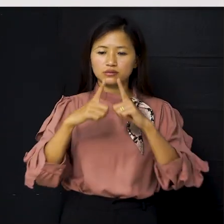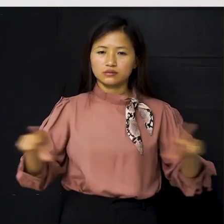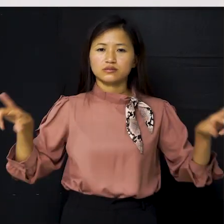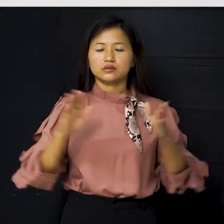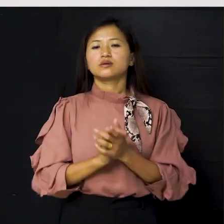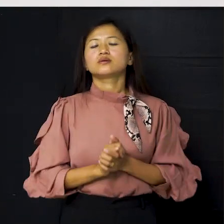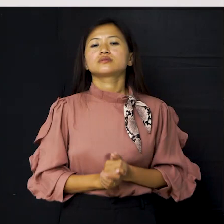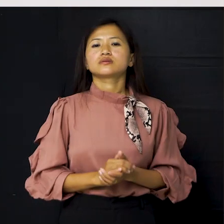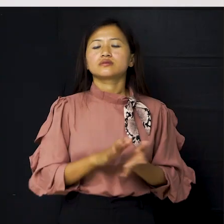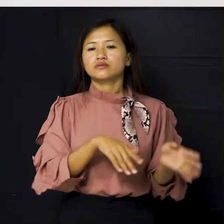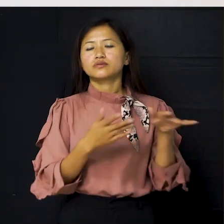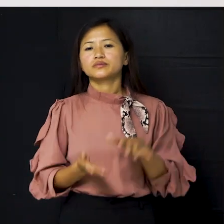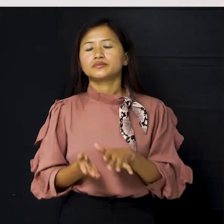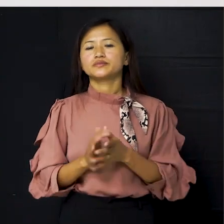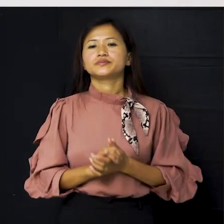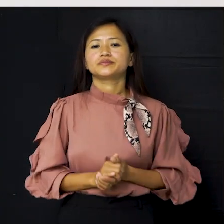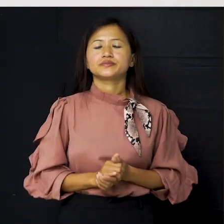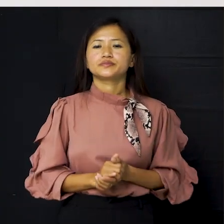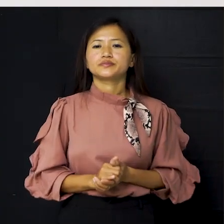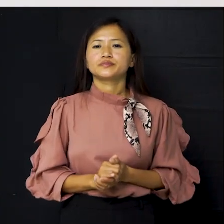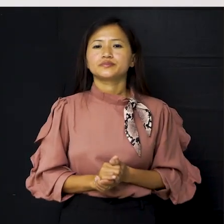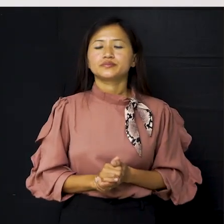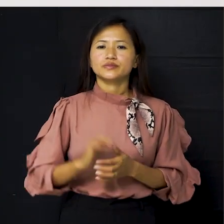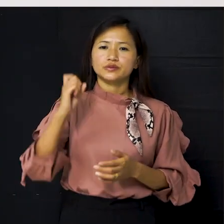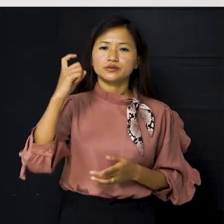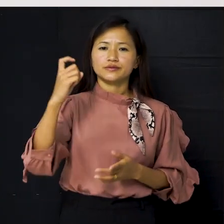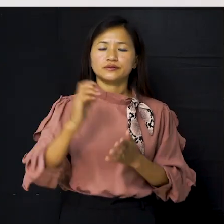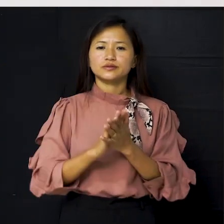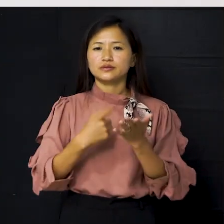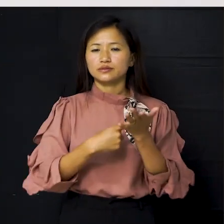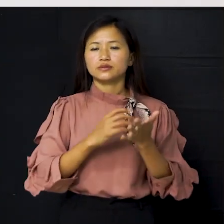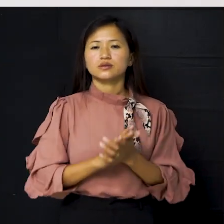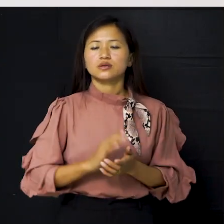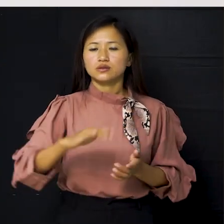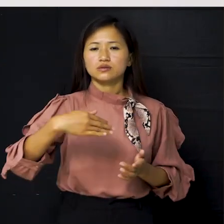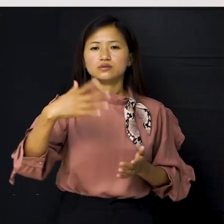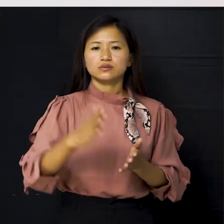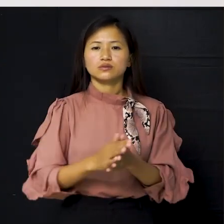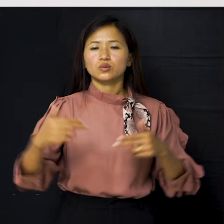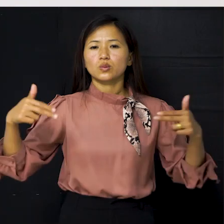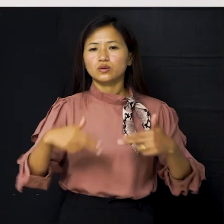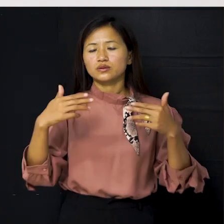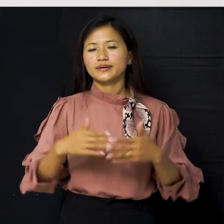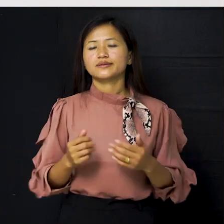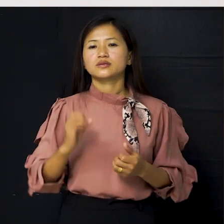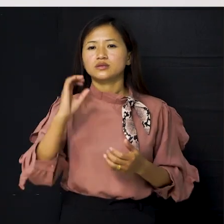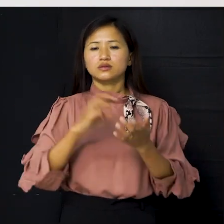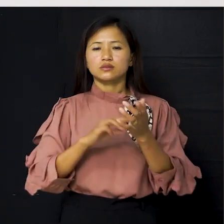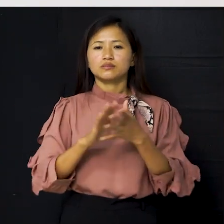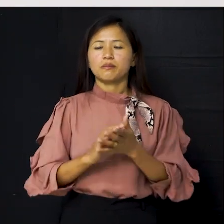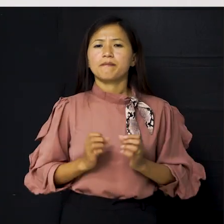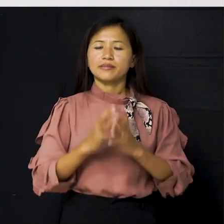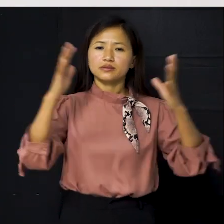of the Mughal Empire. In the seventh reason, it says that due to continuous wars and conquests, many